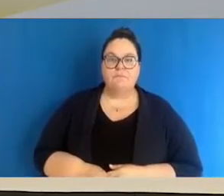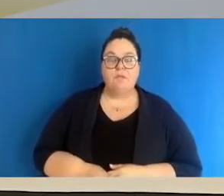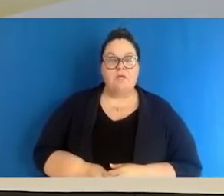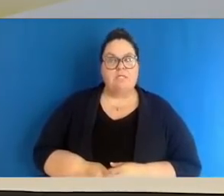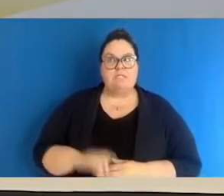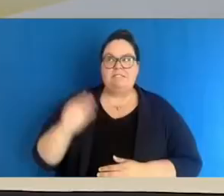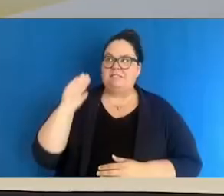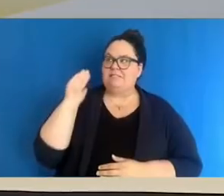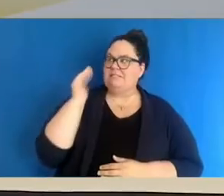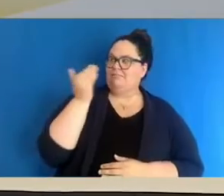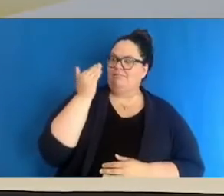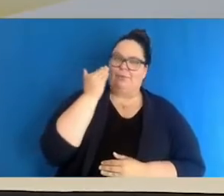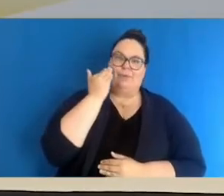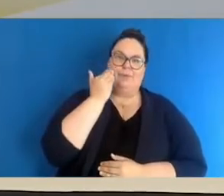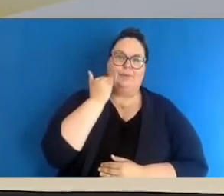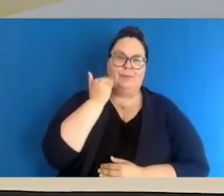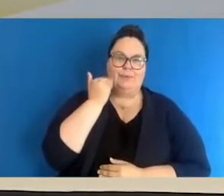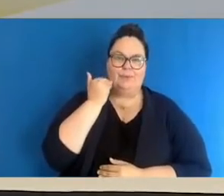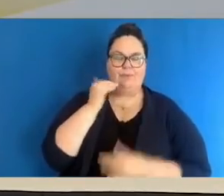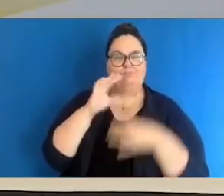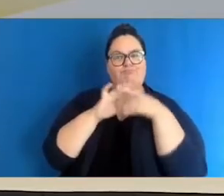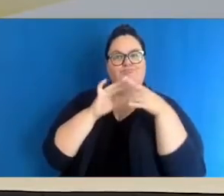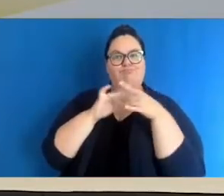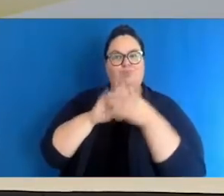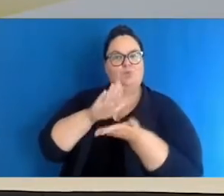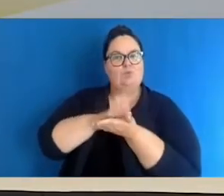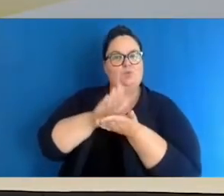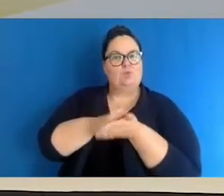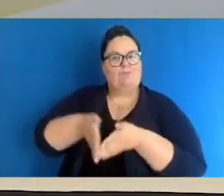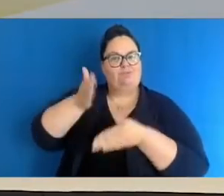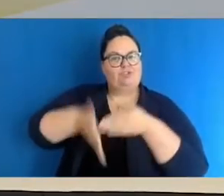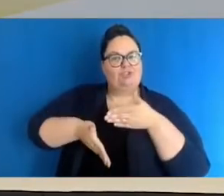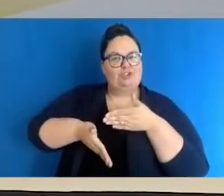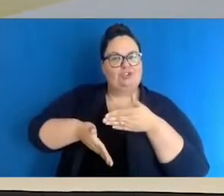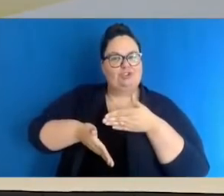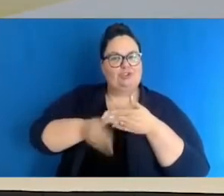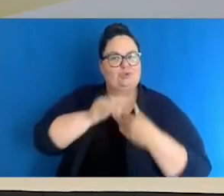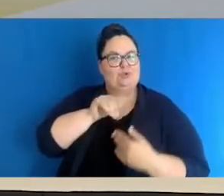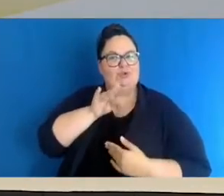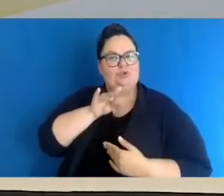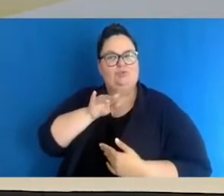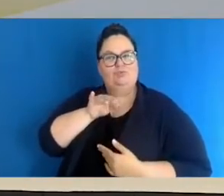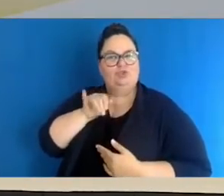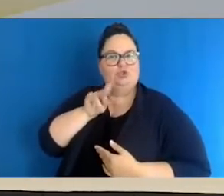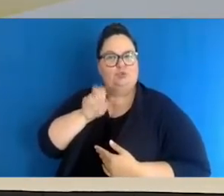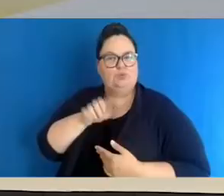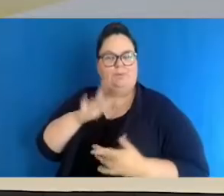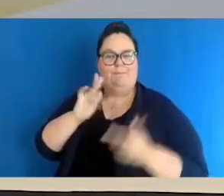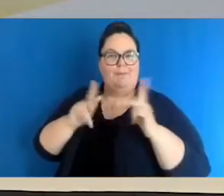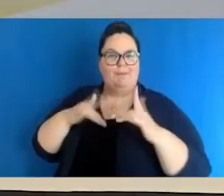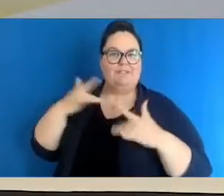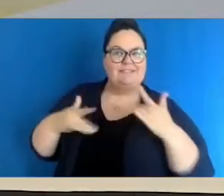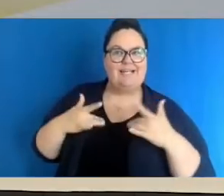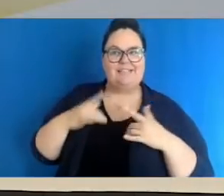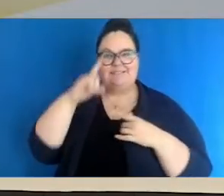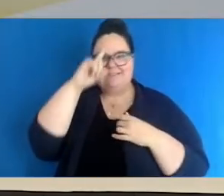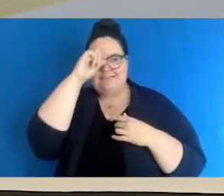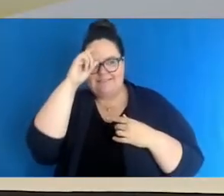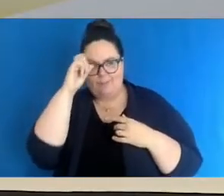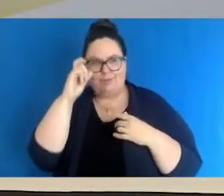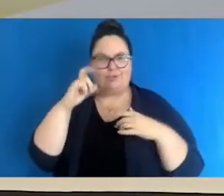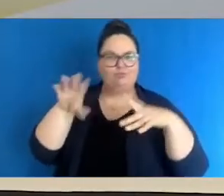was just a very short time ago that we spoke about the end of the school year and the excitement and anticipation of the summer break for